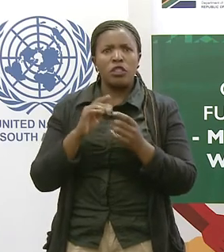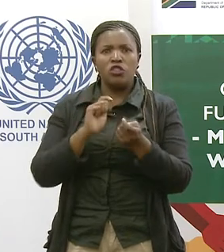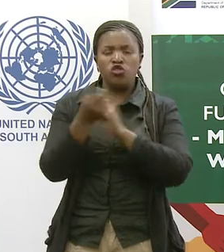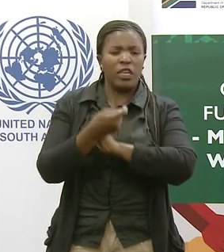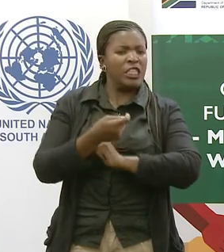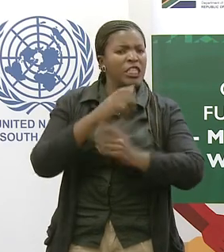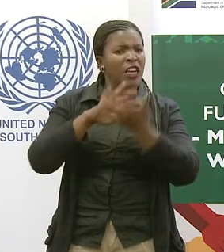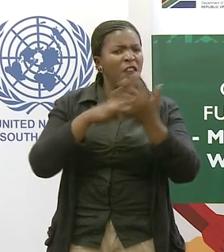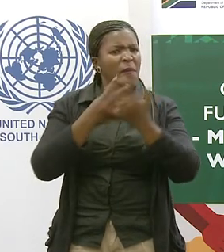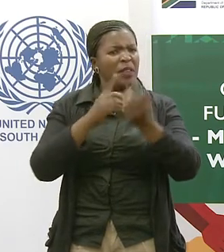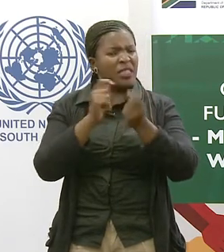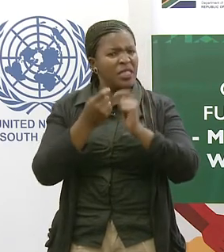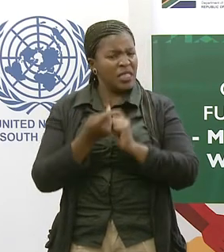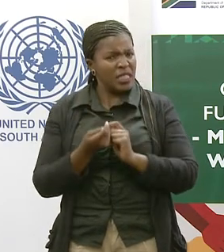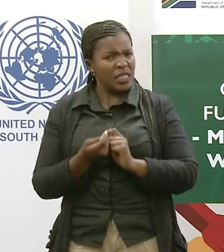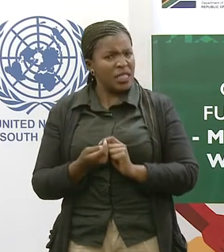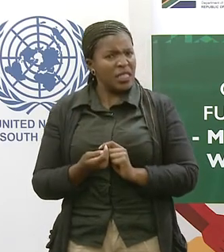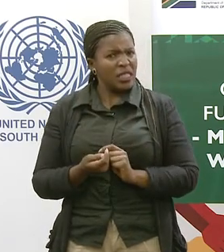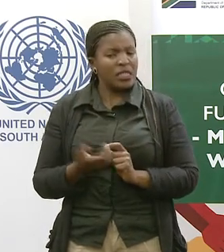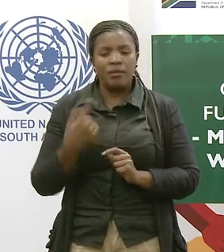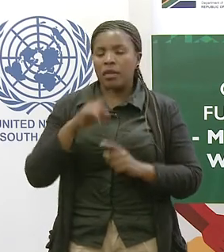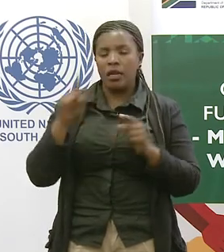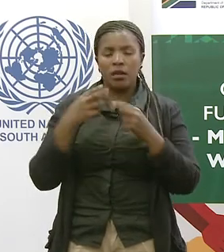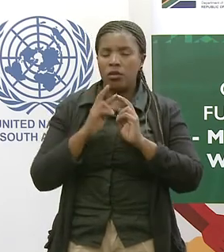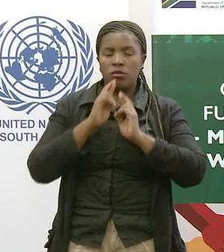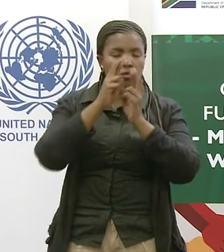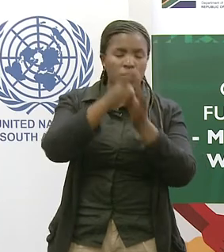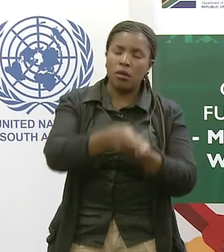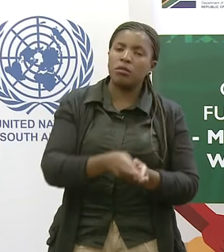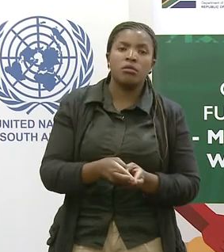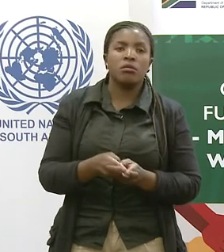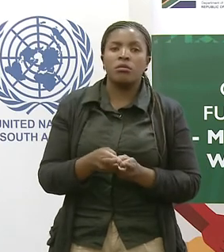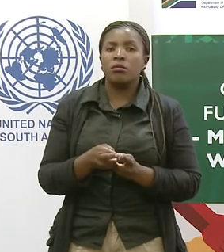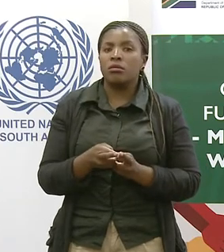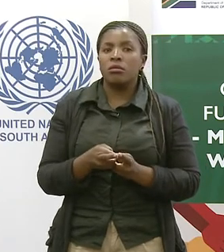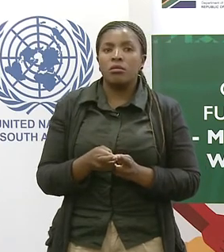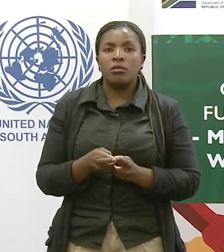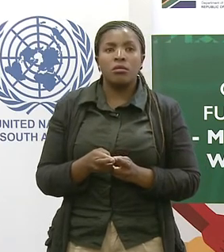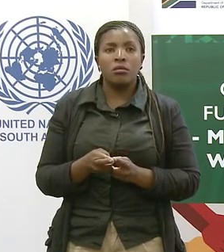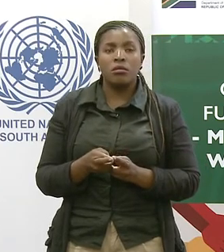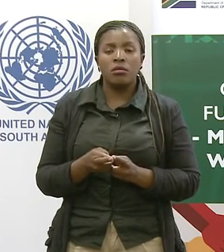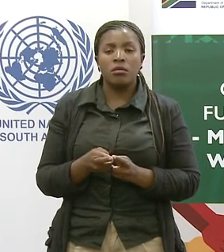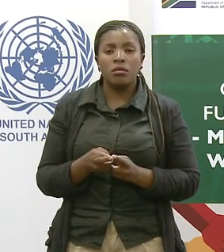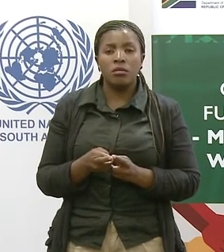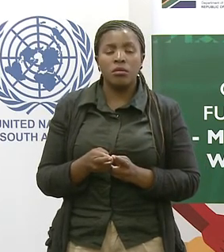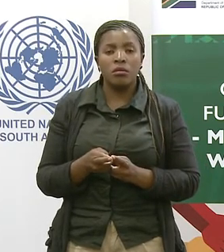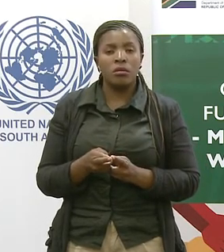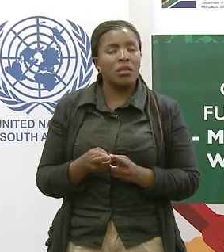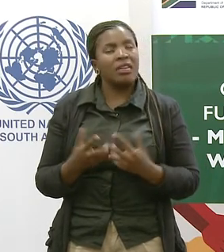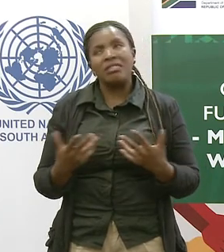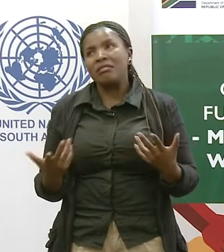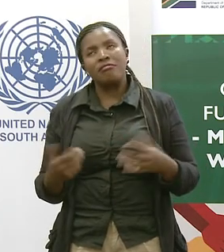We need time for that. I won't even respond because it actually elicits a lot. You